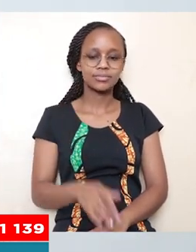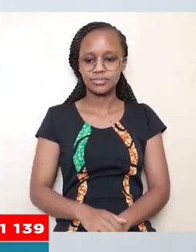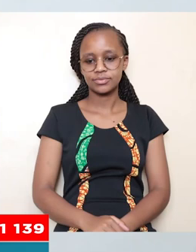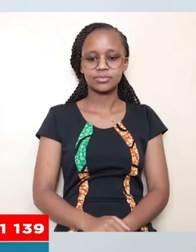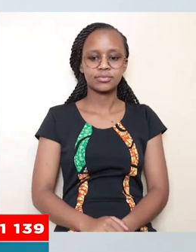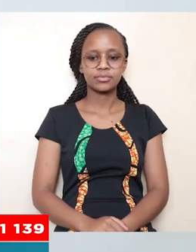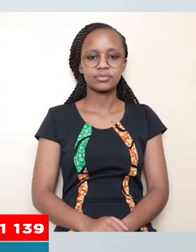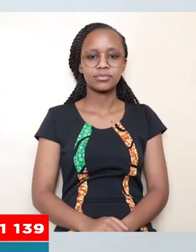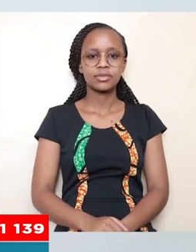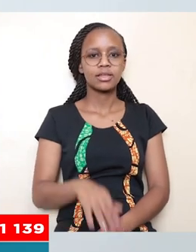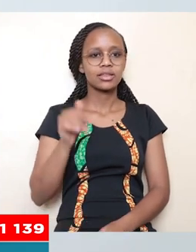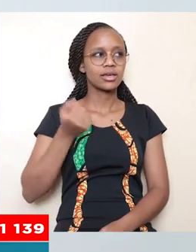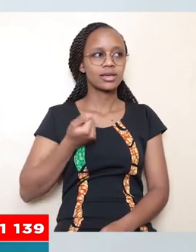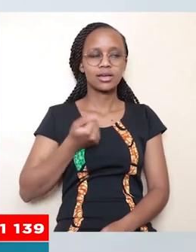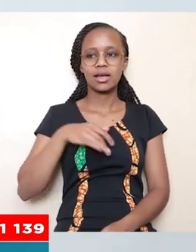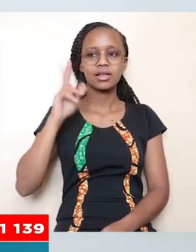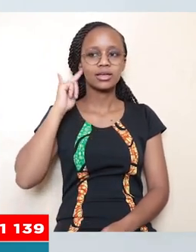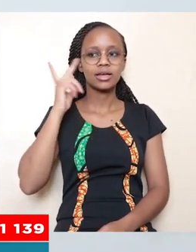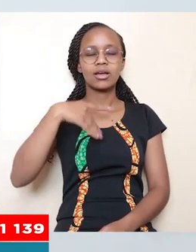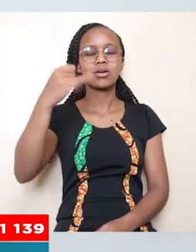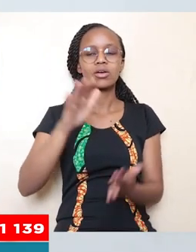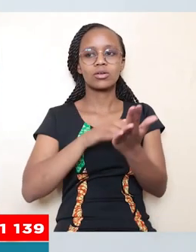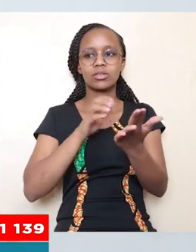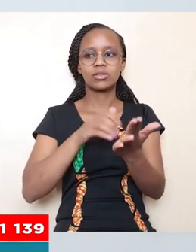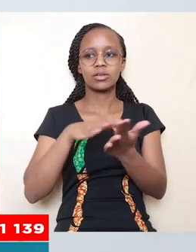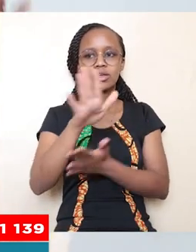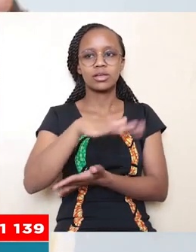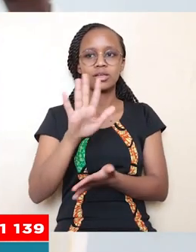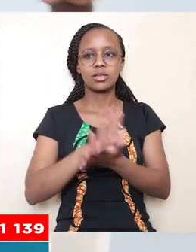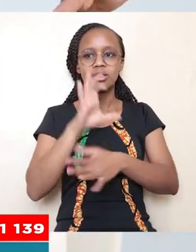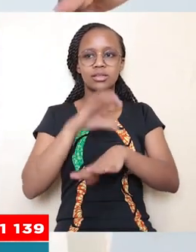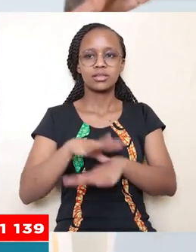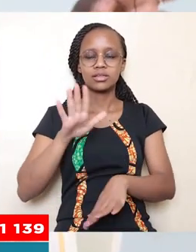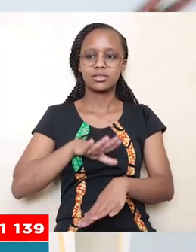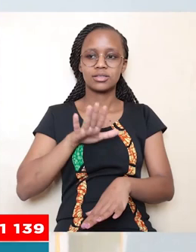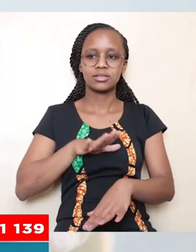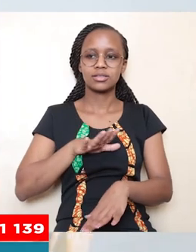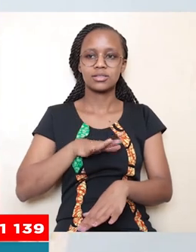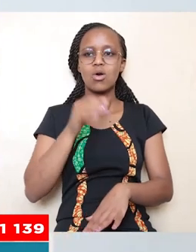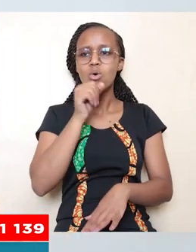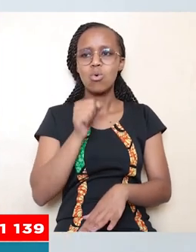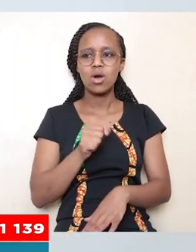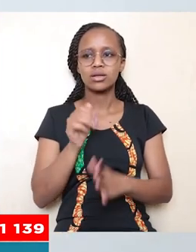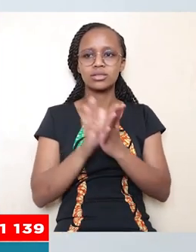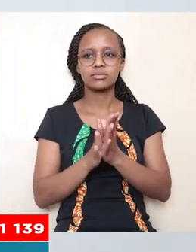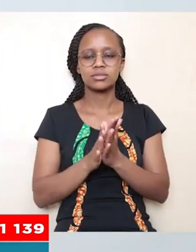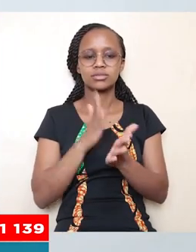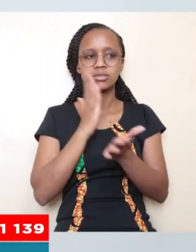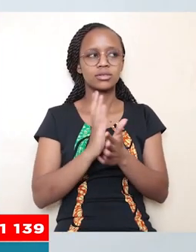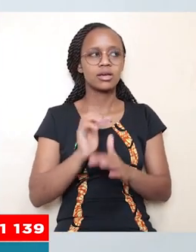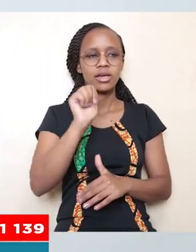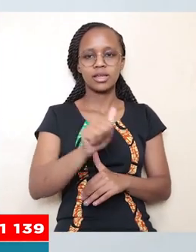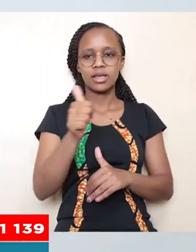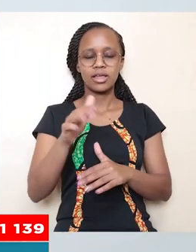Alafu msichana kutoka Kisii, anatoka Kisii, anaenda ukabani. Anapata wamama wale wazee. Na unajua hawa wajue